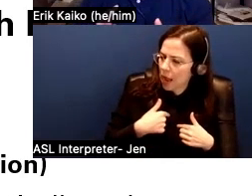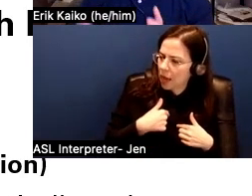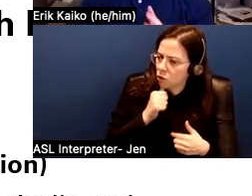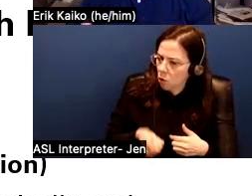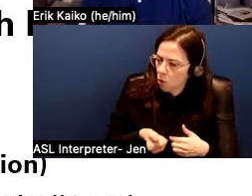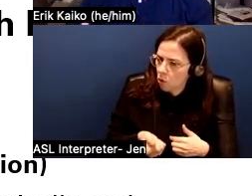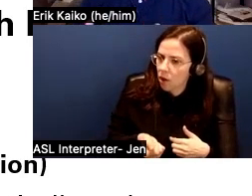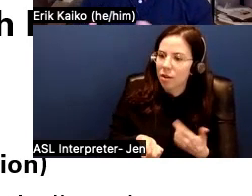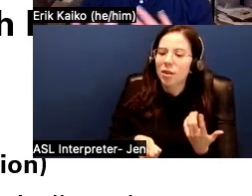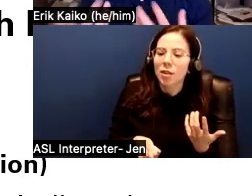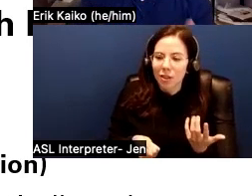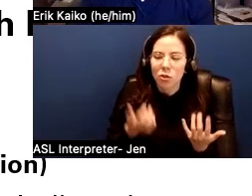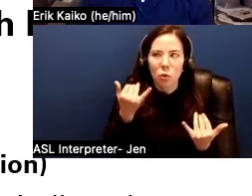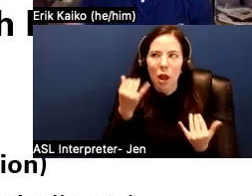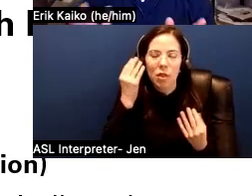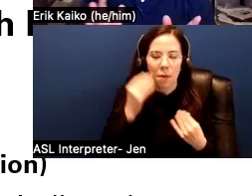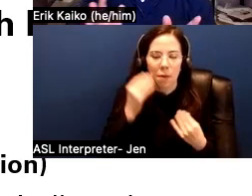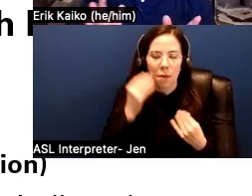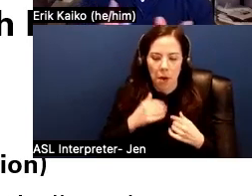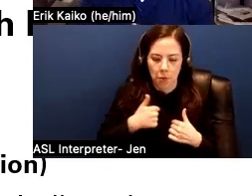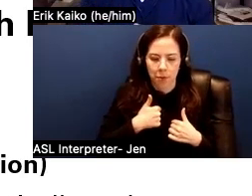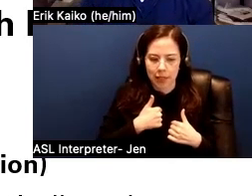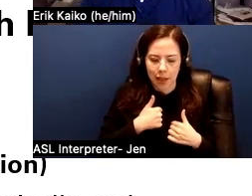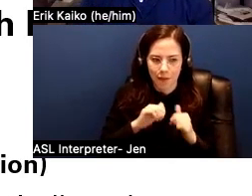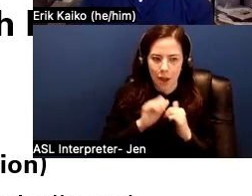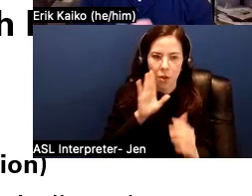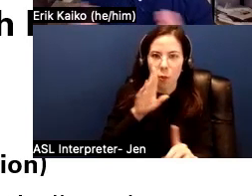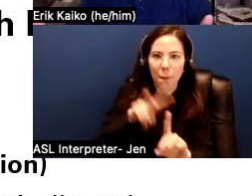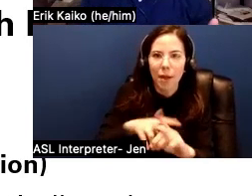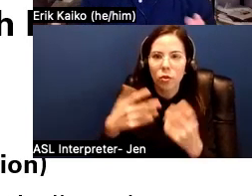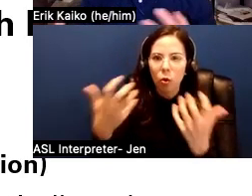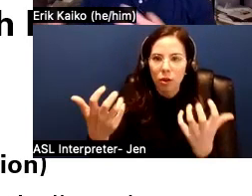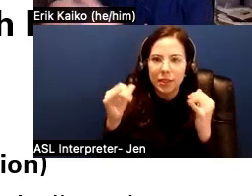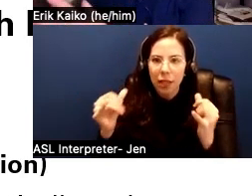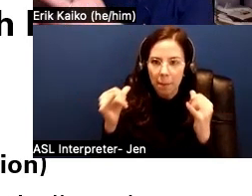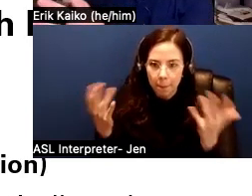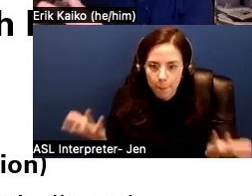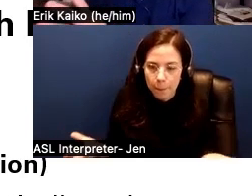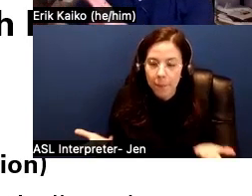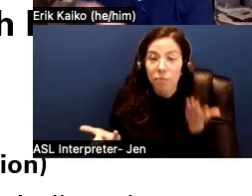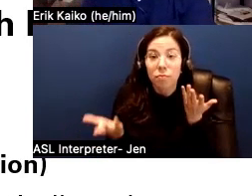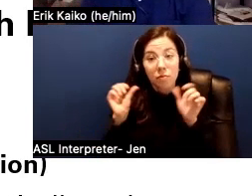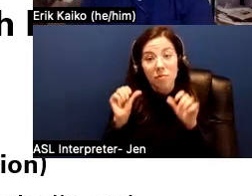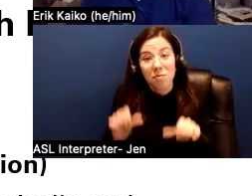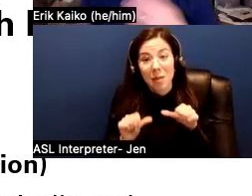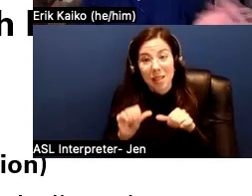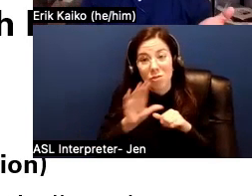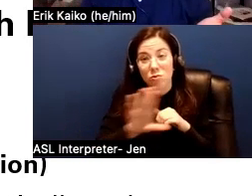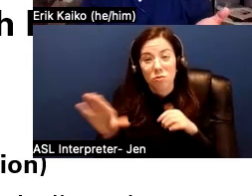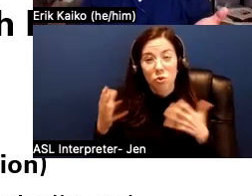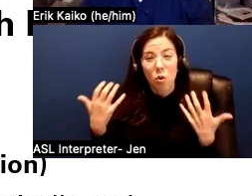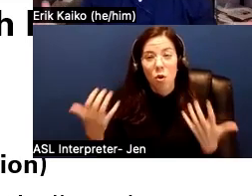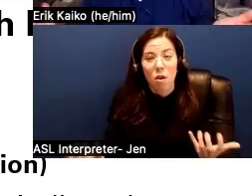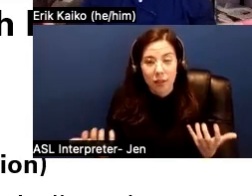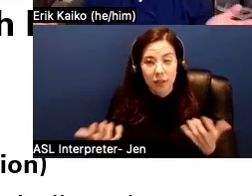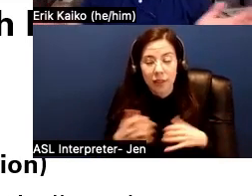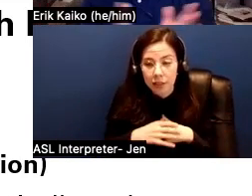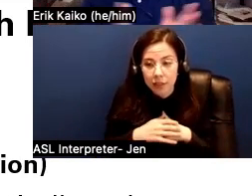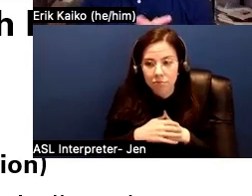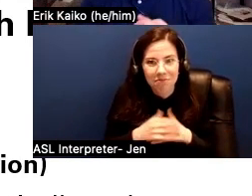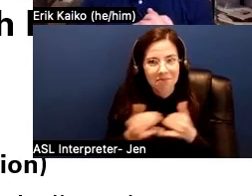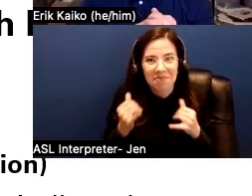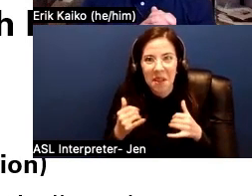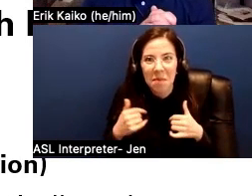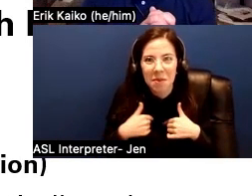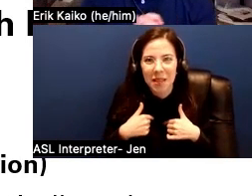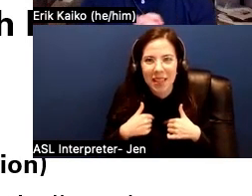try and address those factors with your audience because it is likely that your potential audience out there are people much like you, much